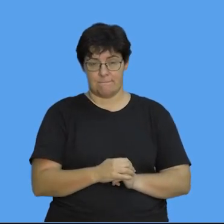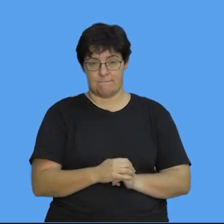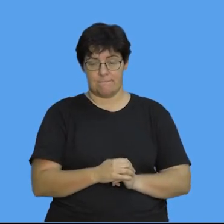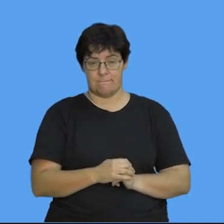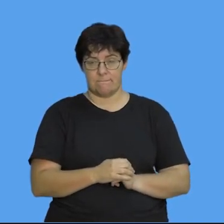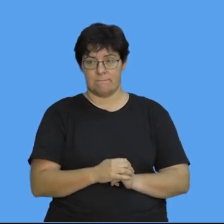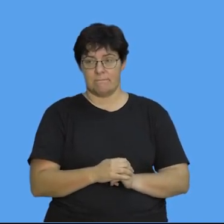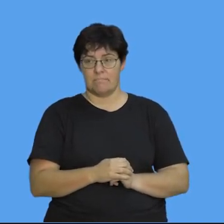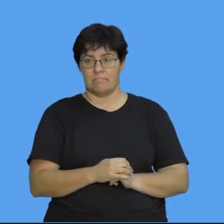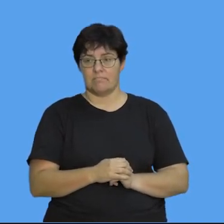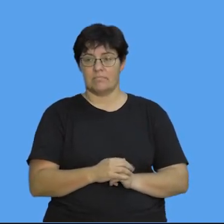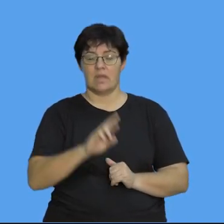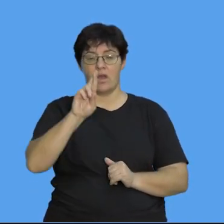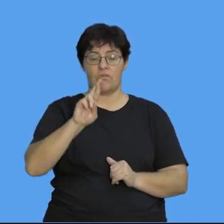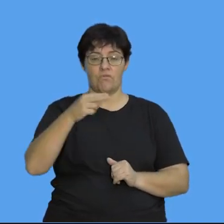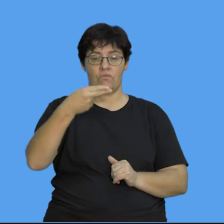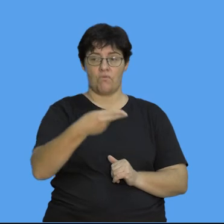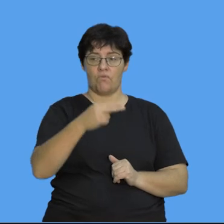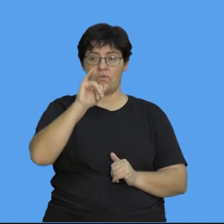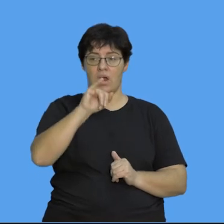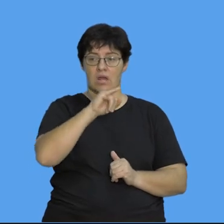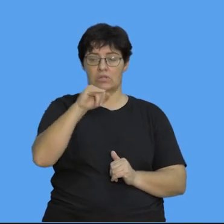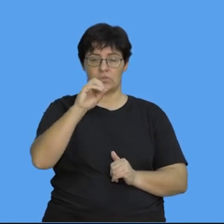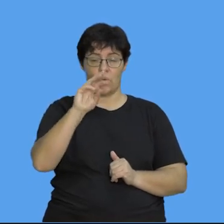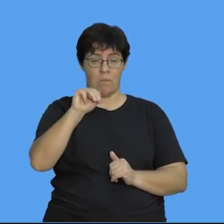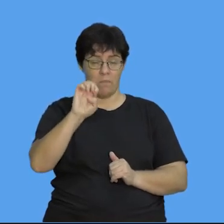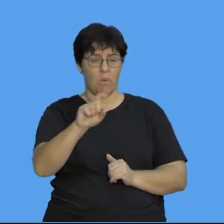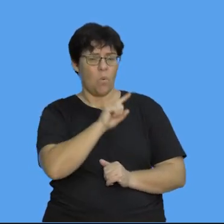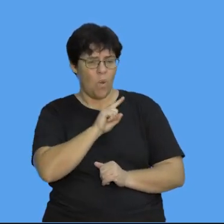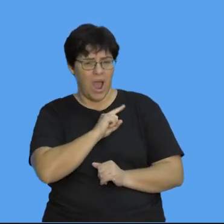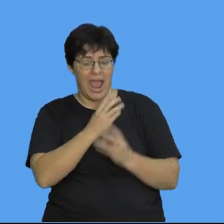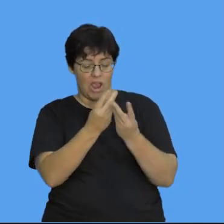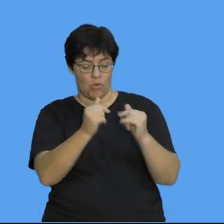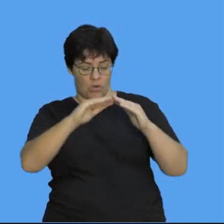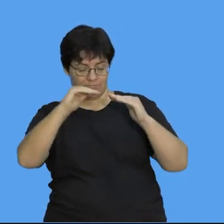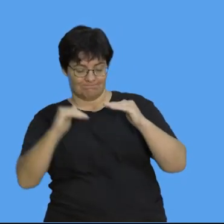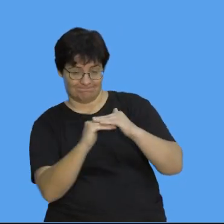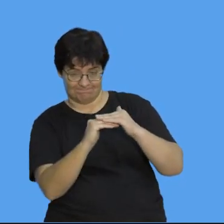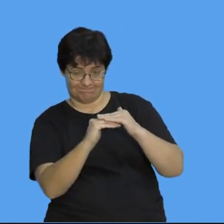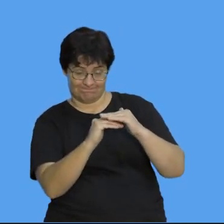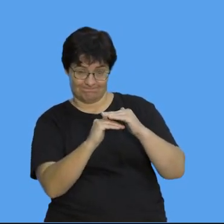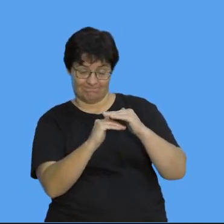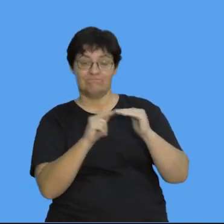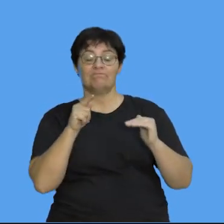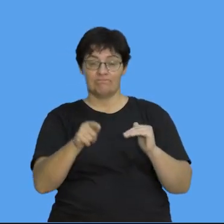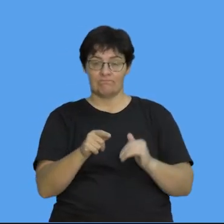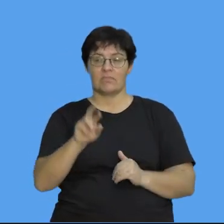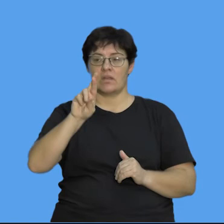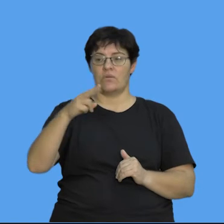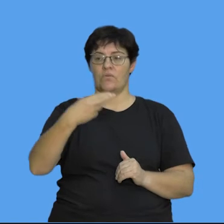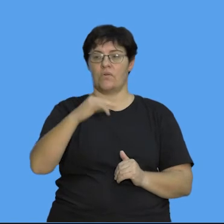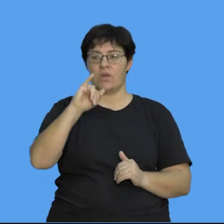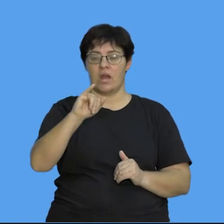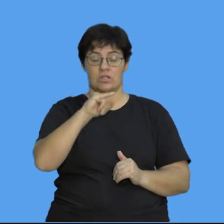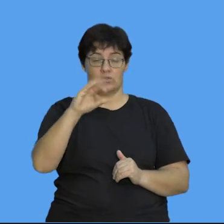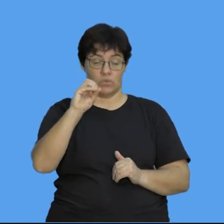a rhizome because it is an underground stem. So part number A is called a